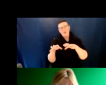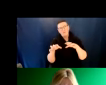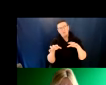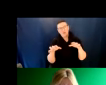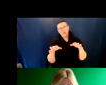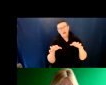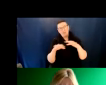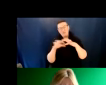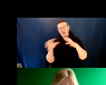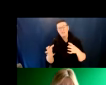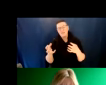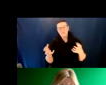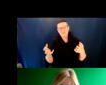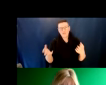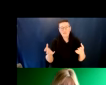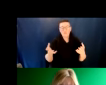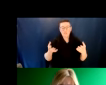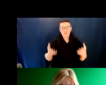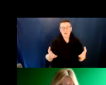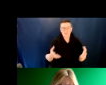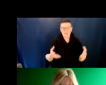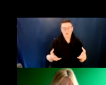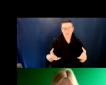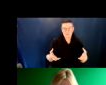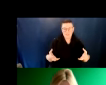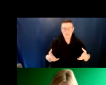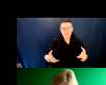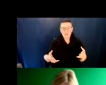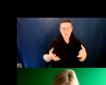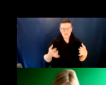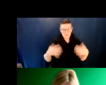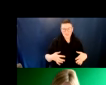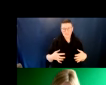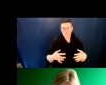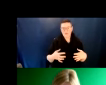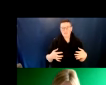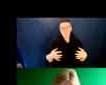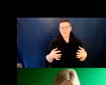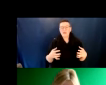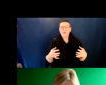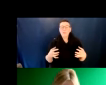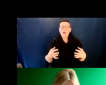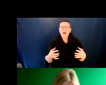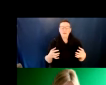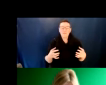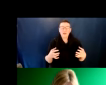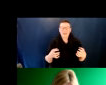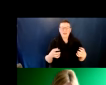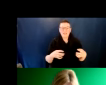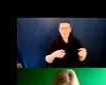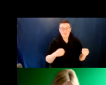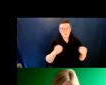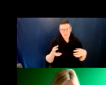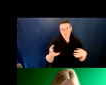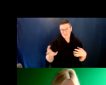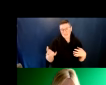to the abstract concepts is because we share these experiences, these physical experiences. The